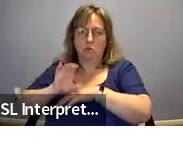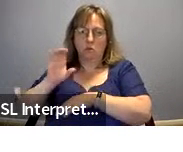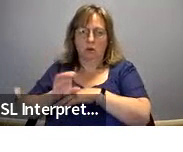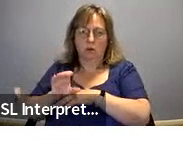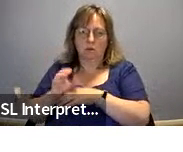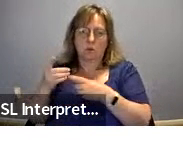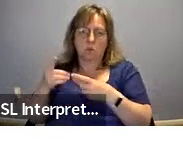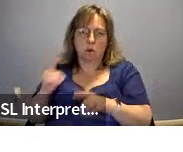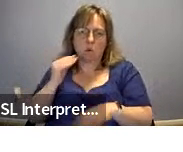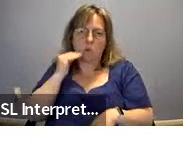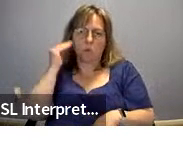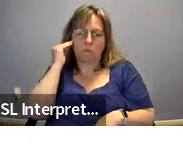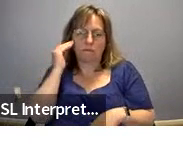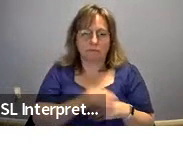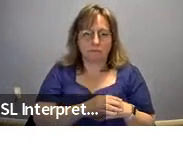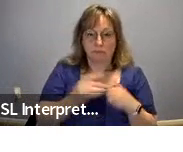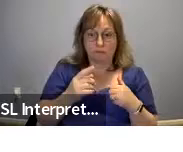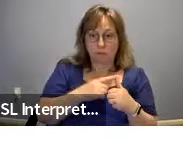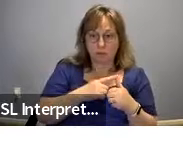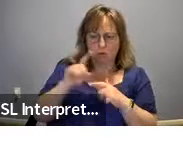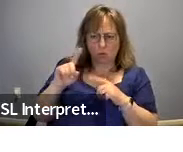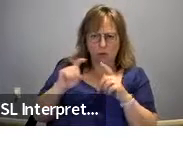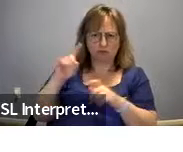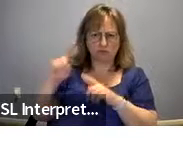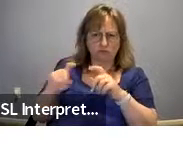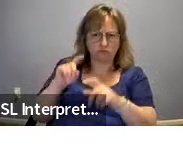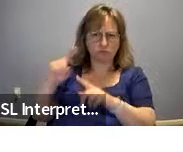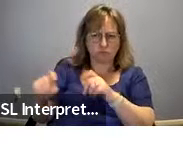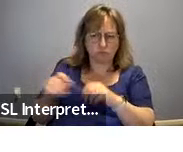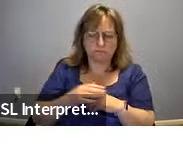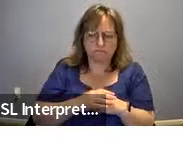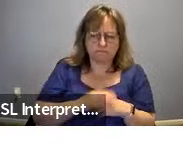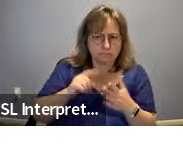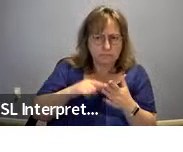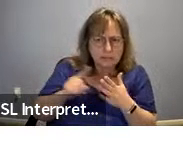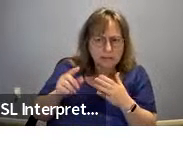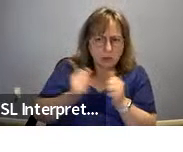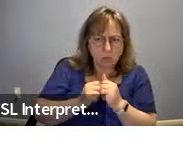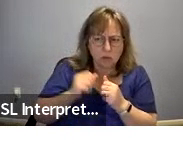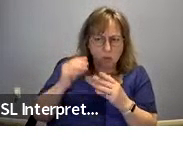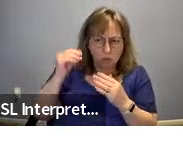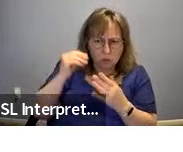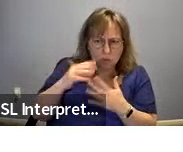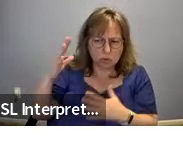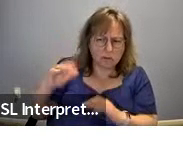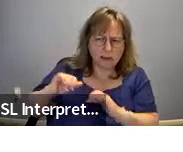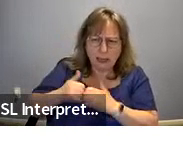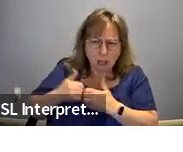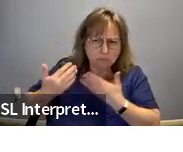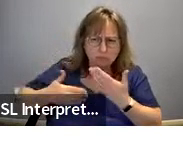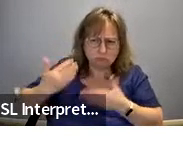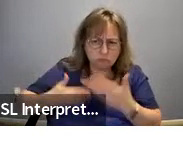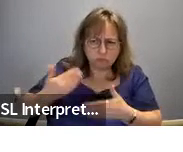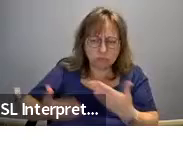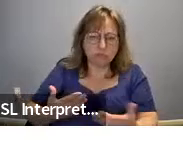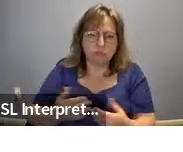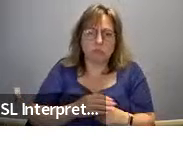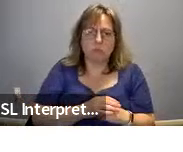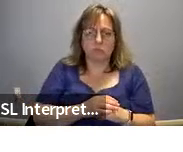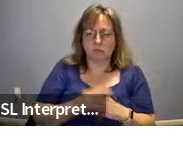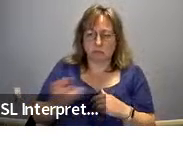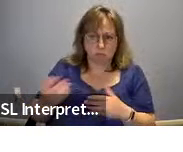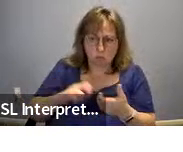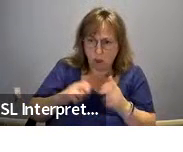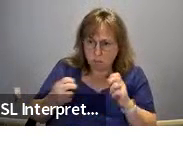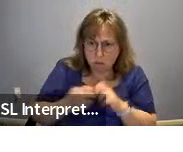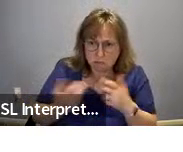The first is simply to ask questions. Check in with your student. See how things are going, what problems they are